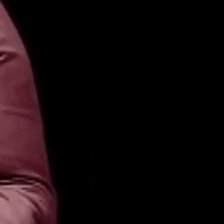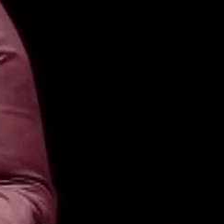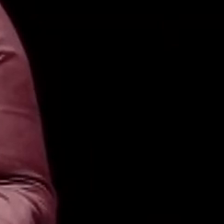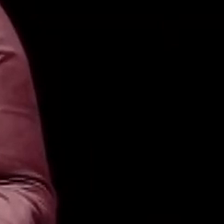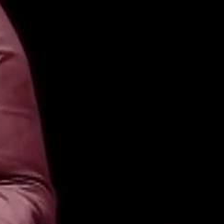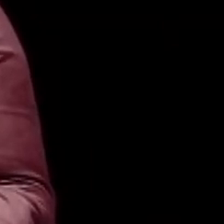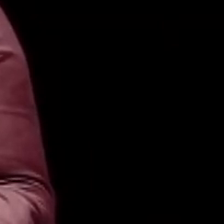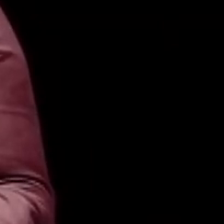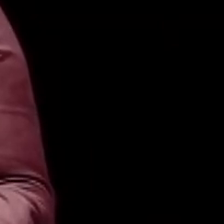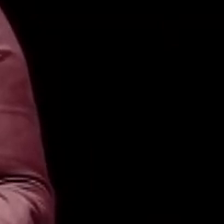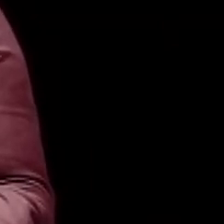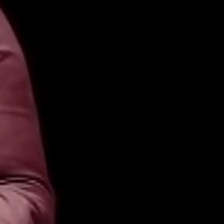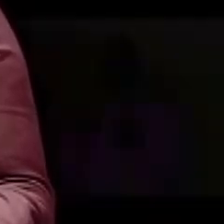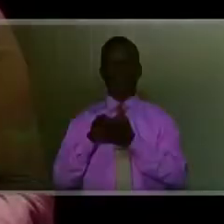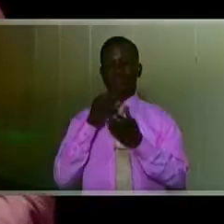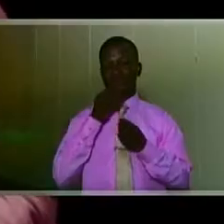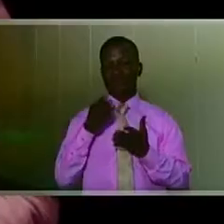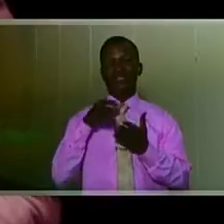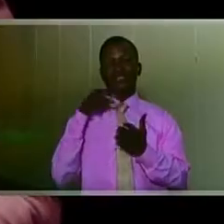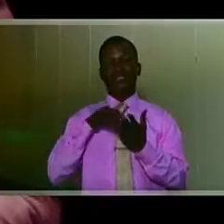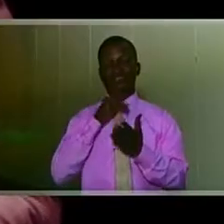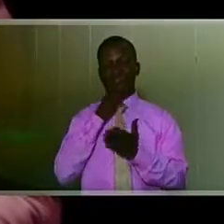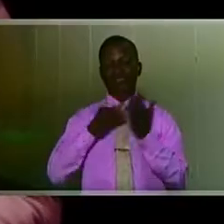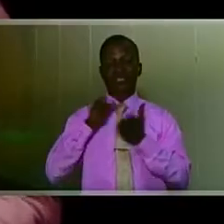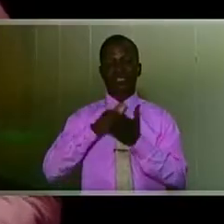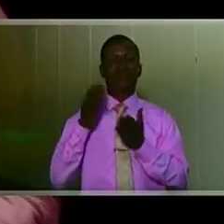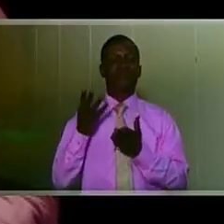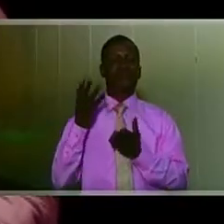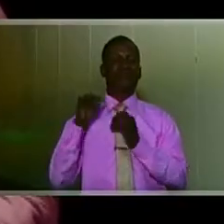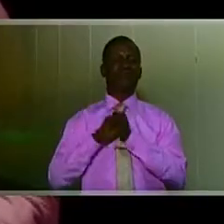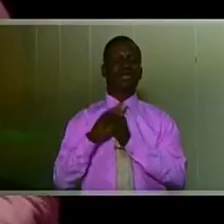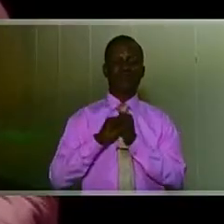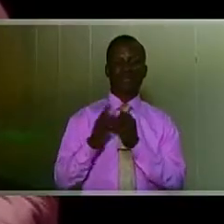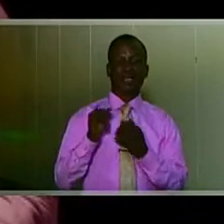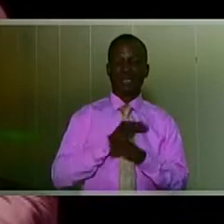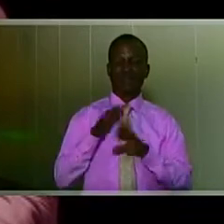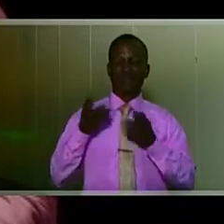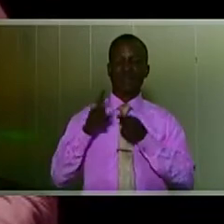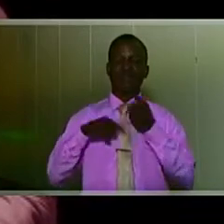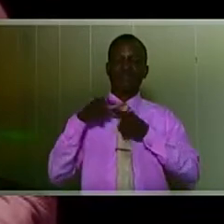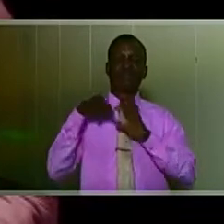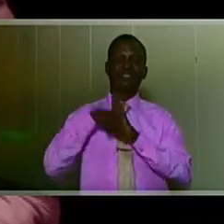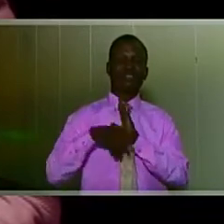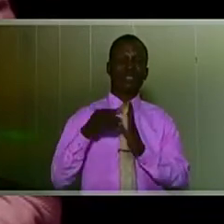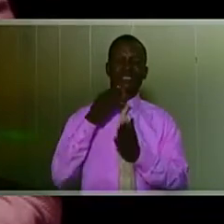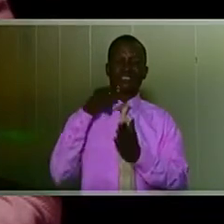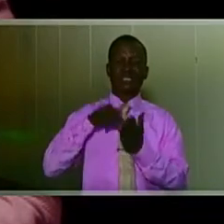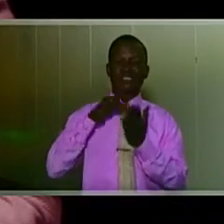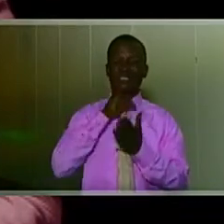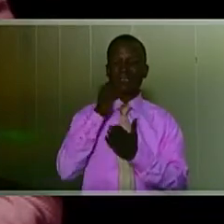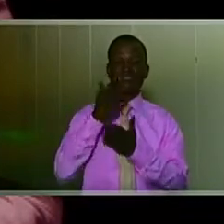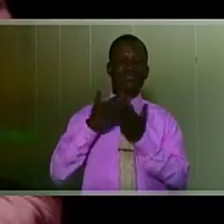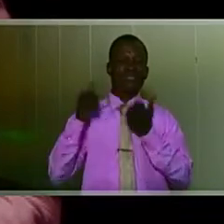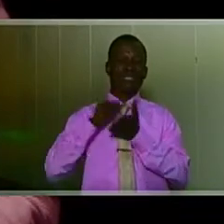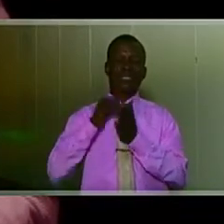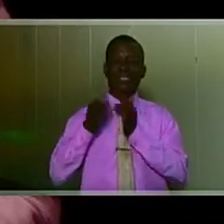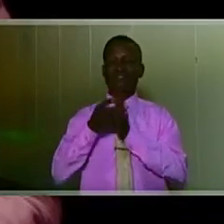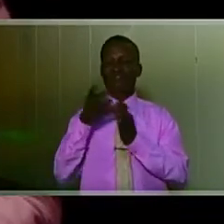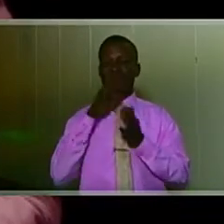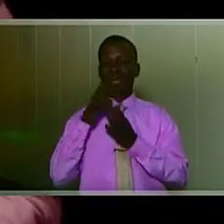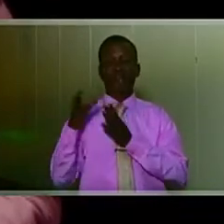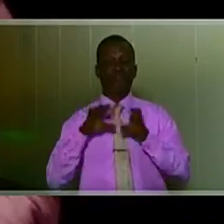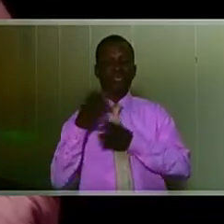the National Assembly. This is something that could have been fixed. I don't want to go into legalese. This is something, if really our leaders are interested